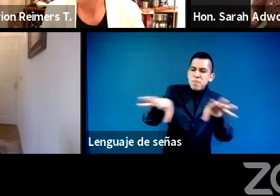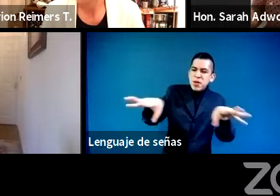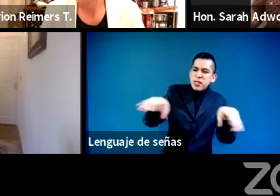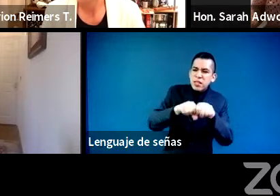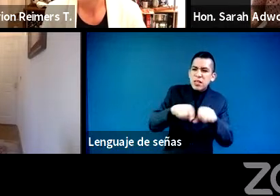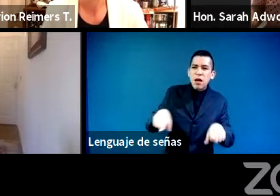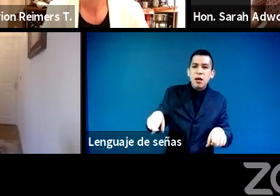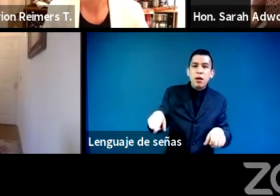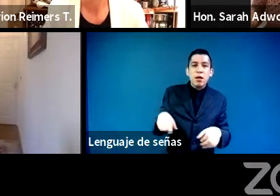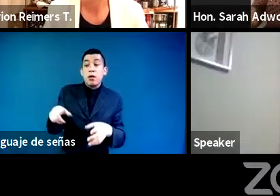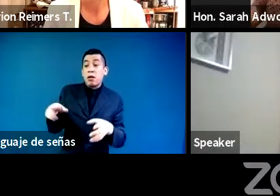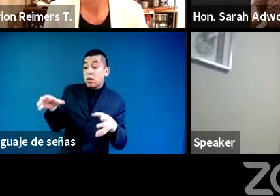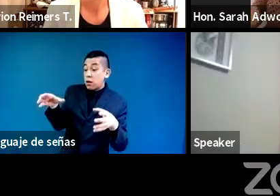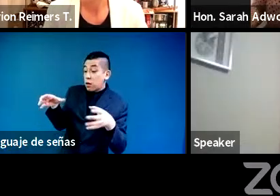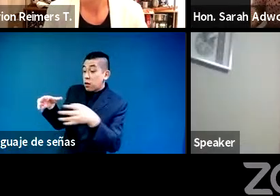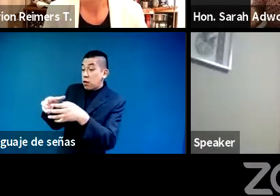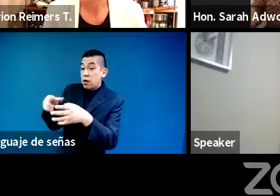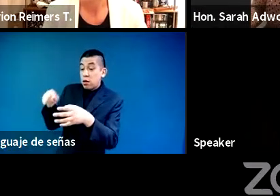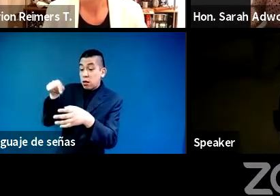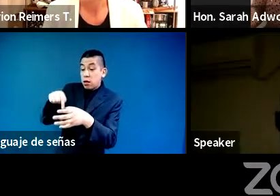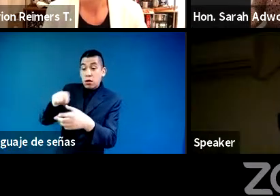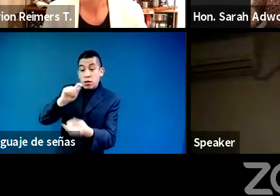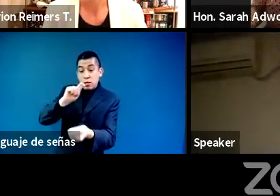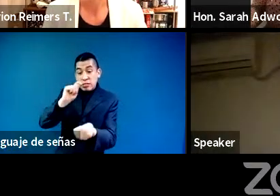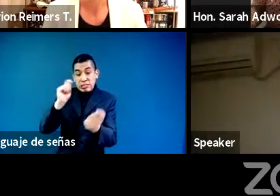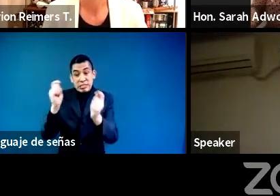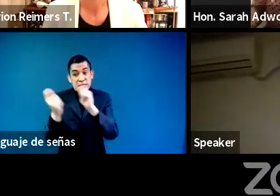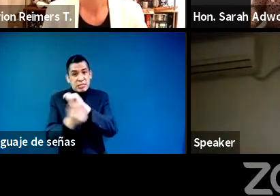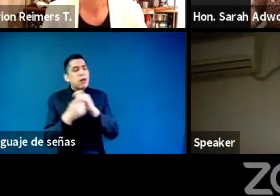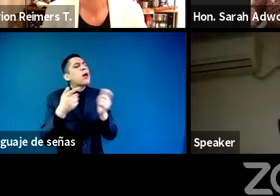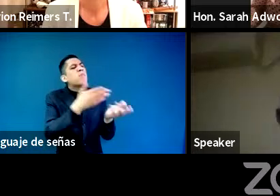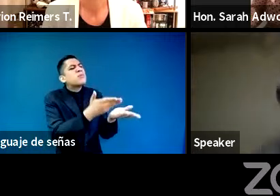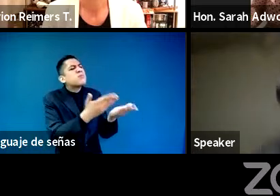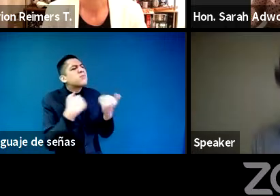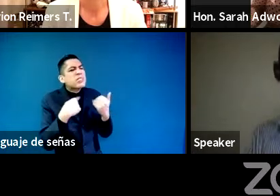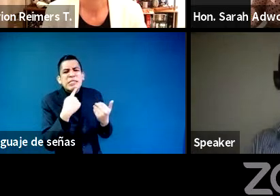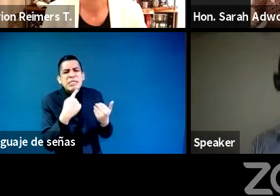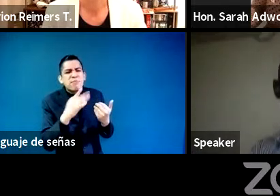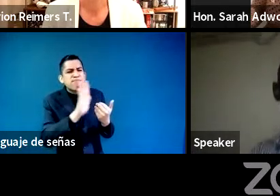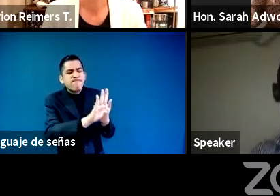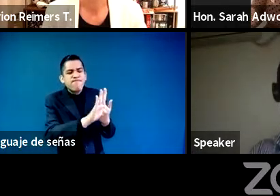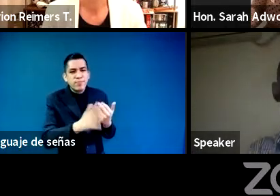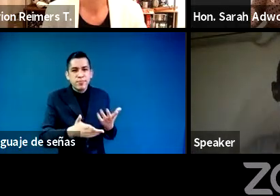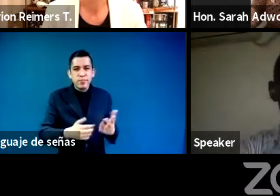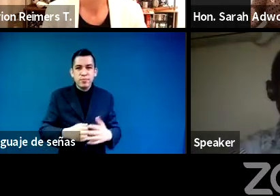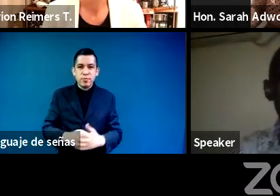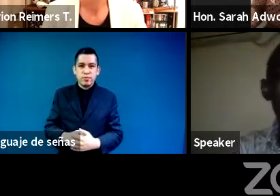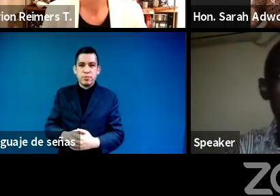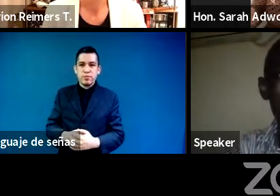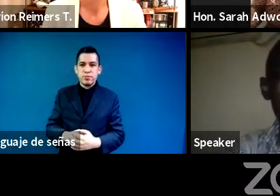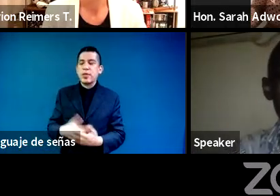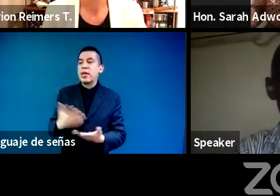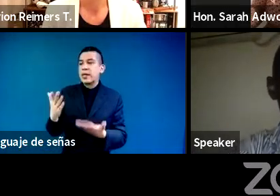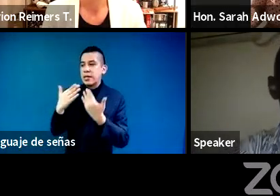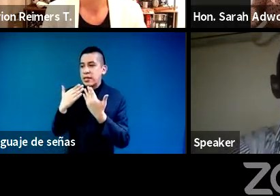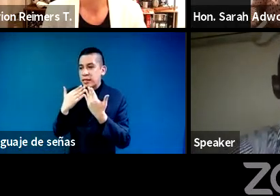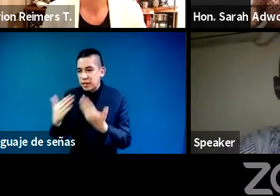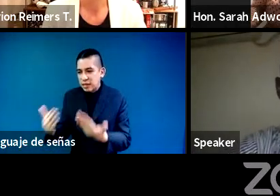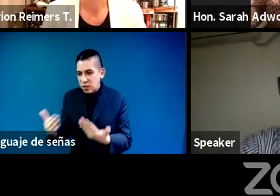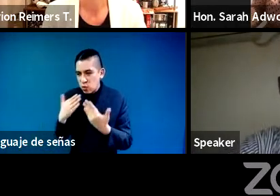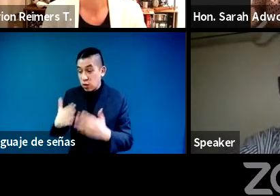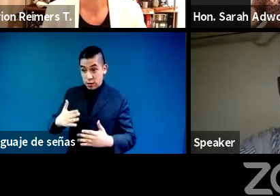Thank you very much. It's a pleasure to be part of this forum. I bring you greetings from